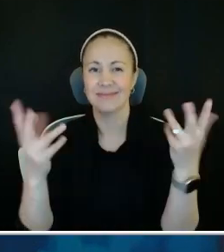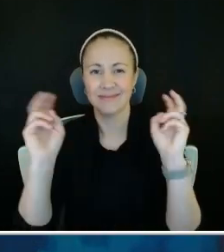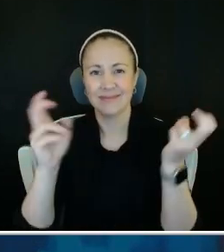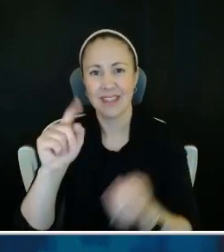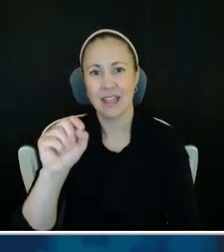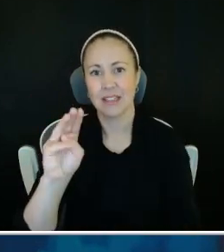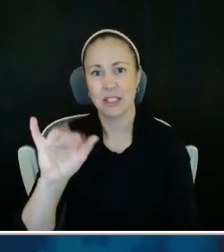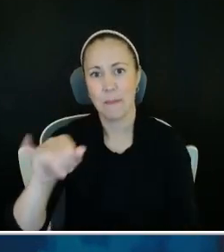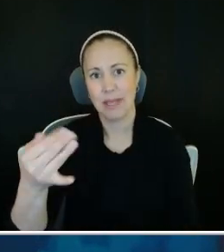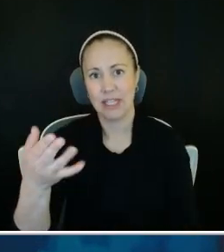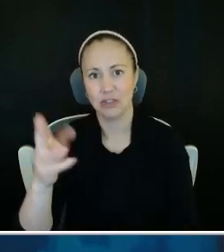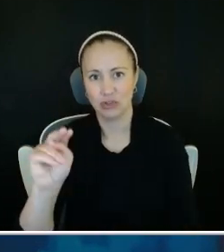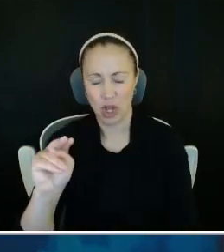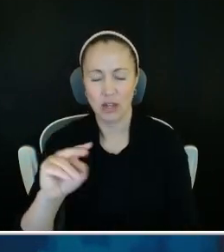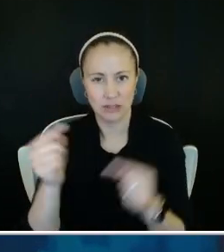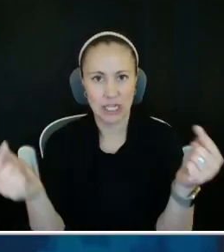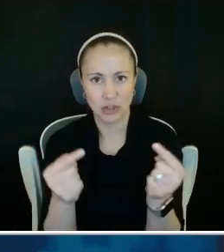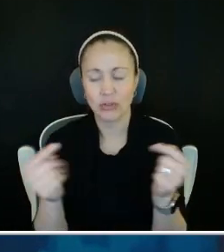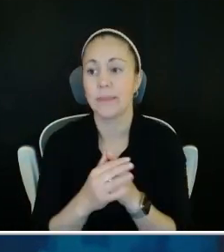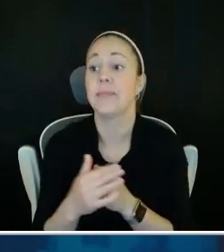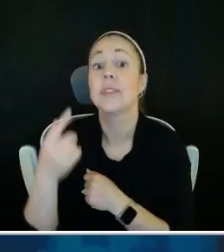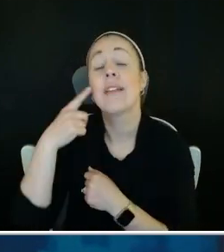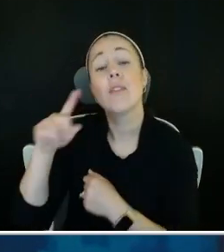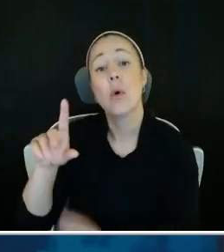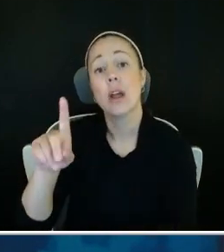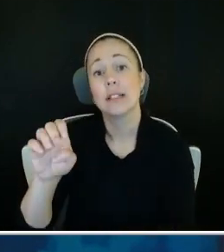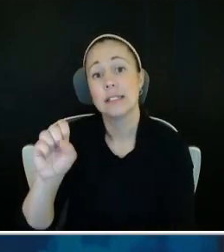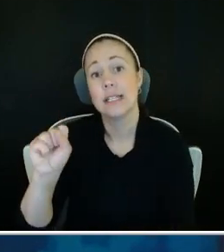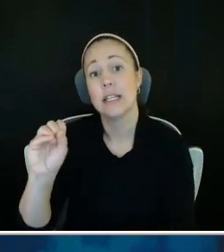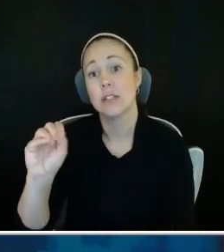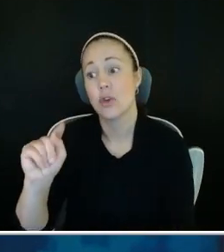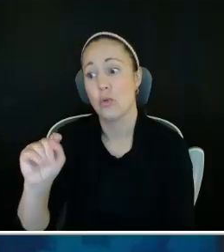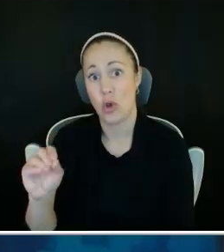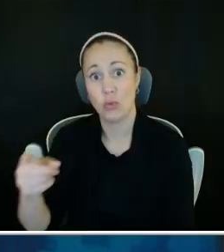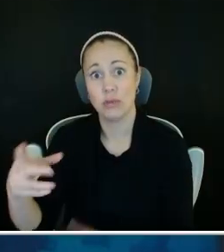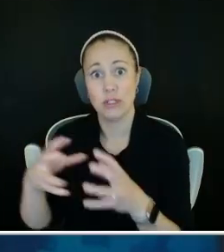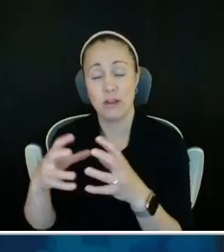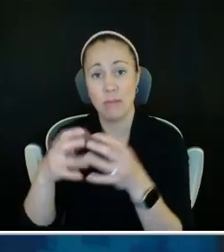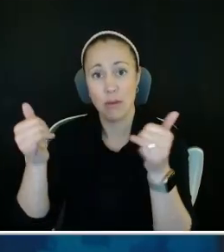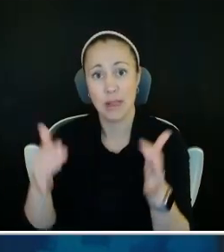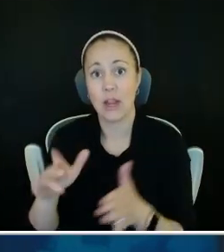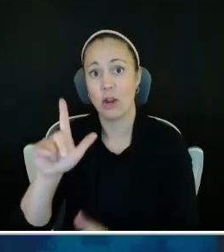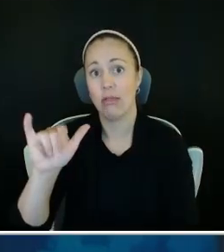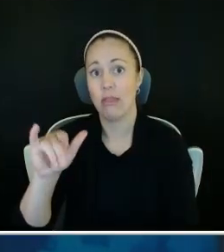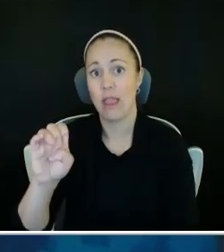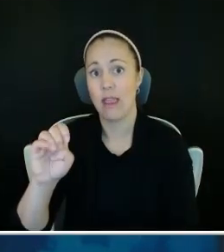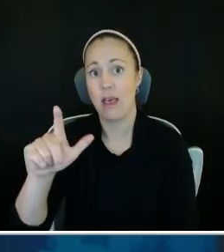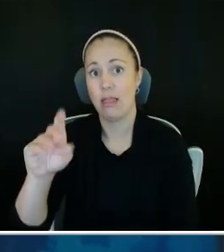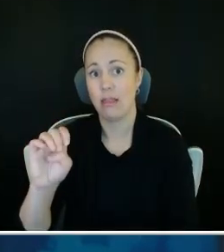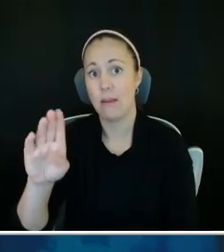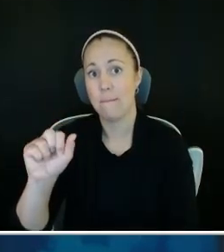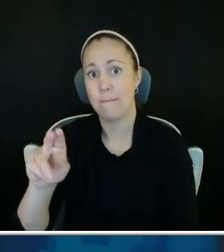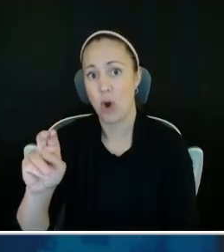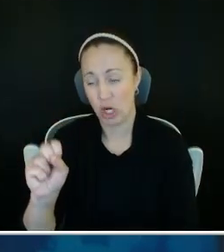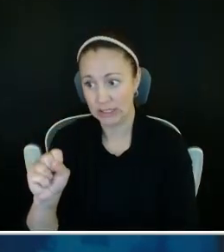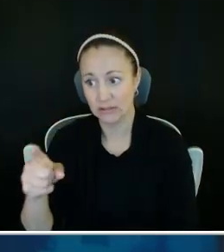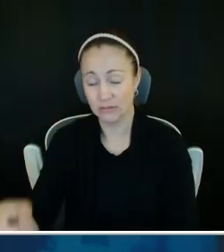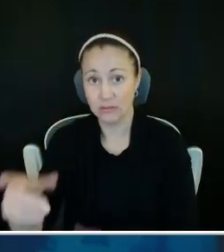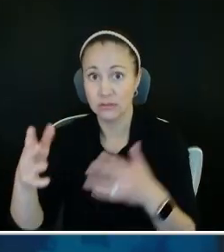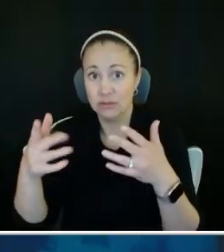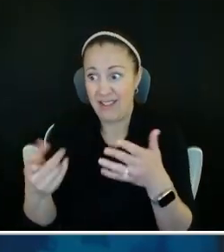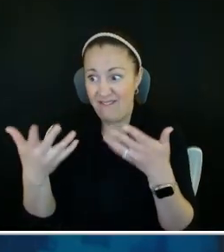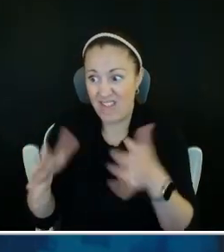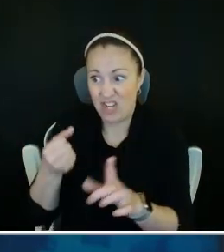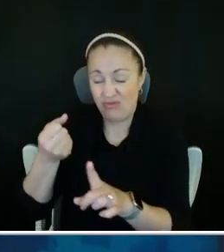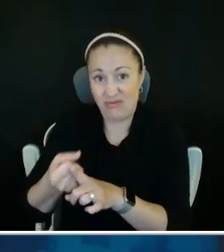Lael Barnes, that injury could have sidelined her sports career. But after UCL reconstruction surgery, physical therapy,